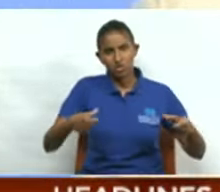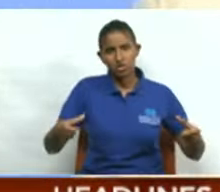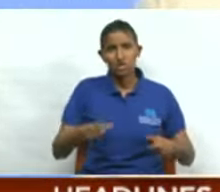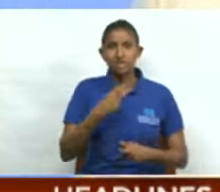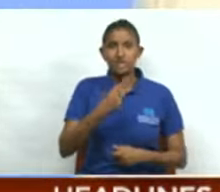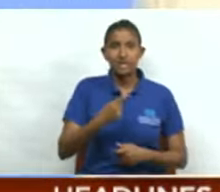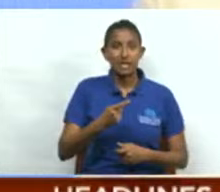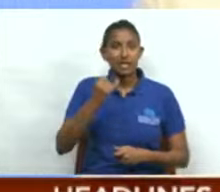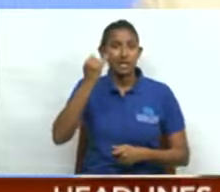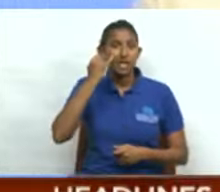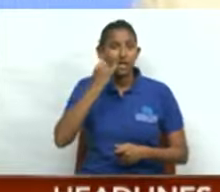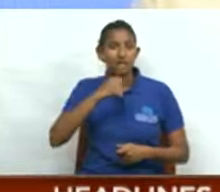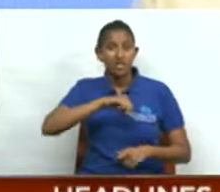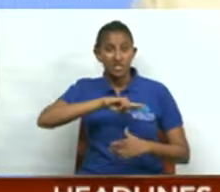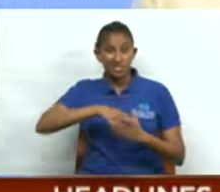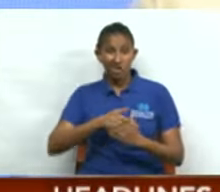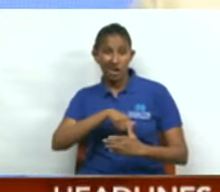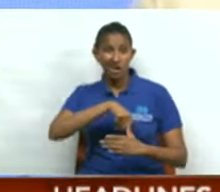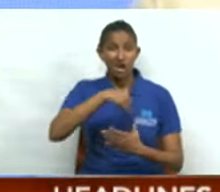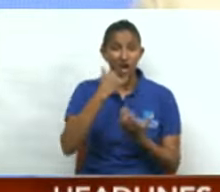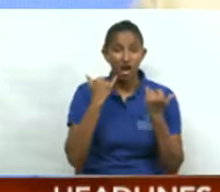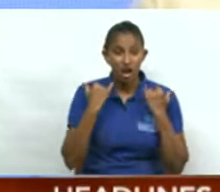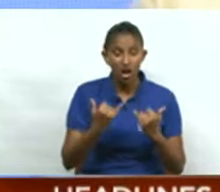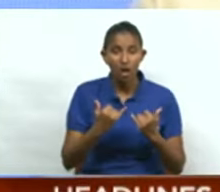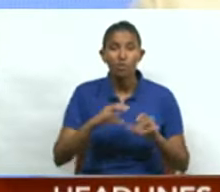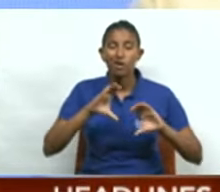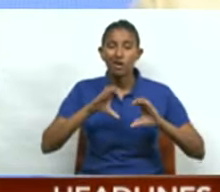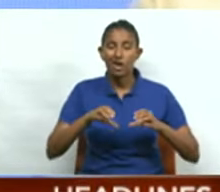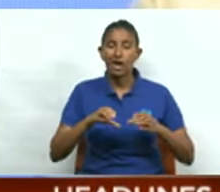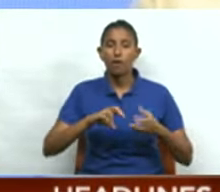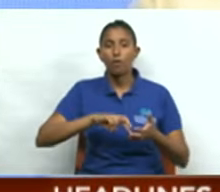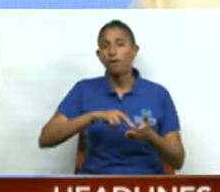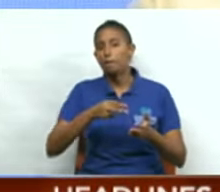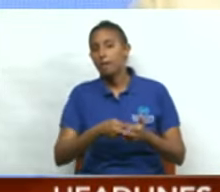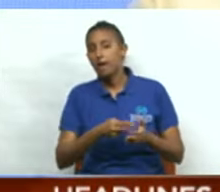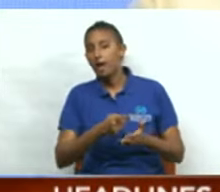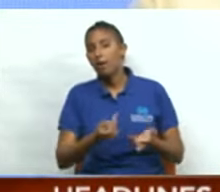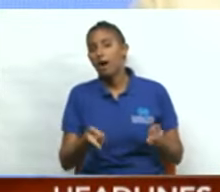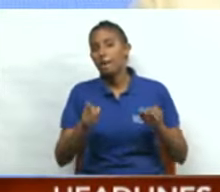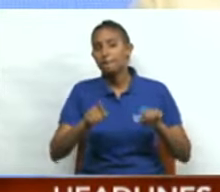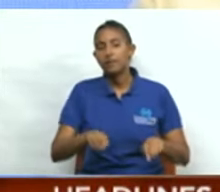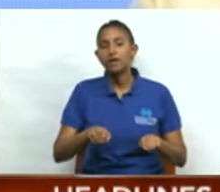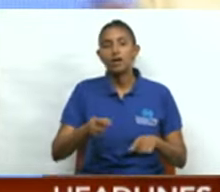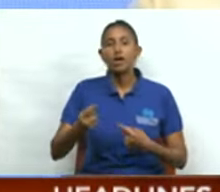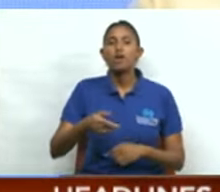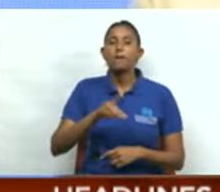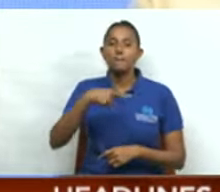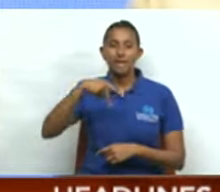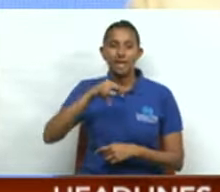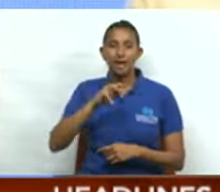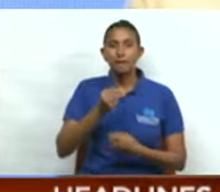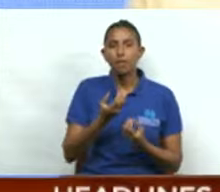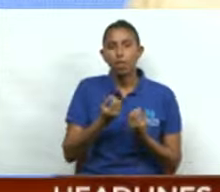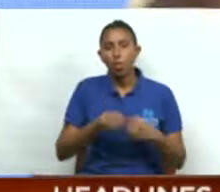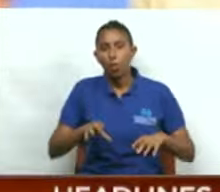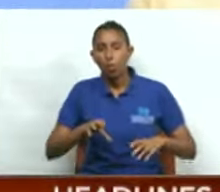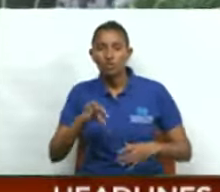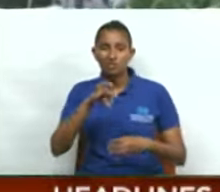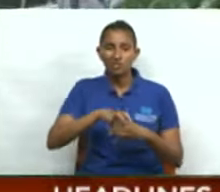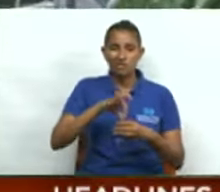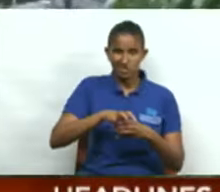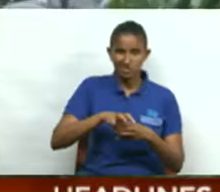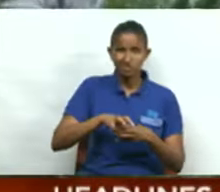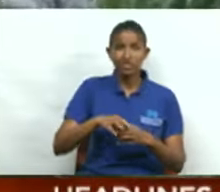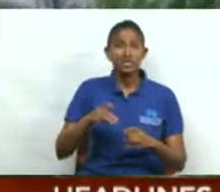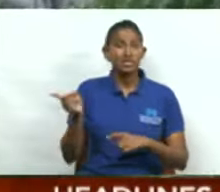next general election. However, the Prime Minister said citizens have saved thousands of dollars from not paying the tax over the last 15